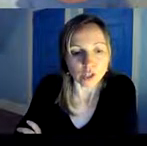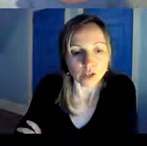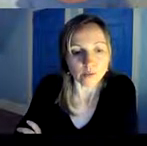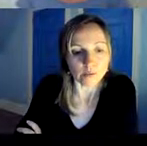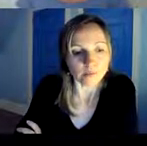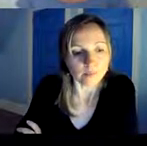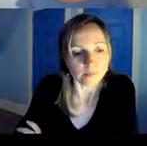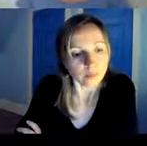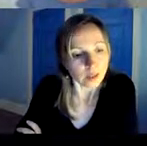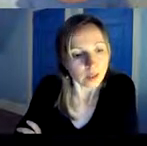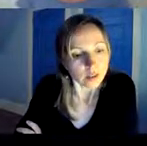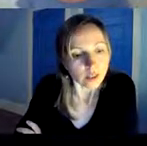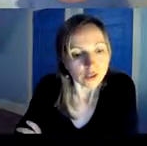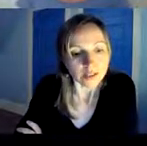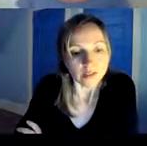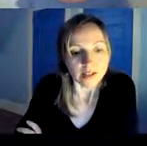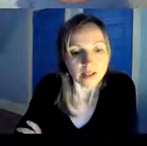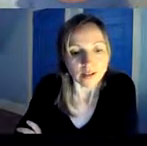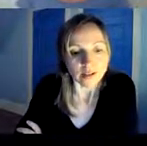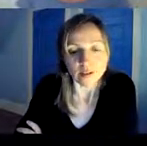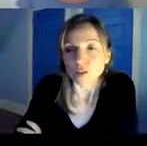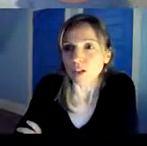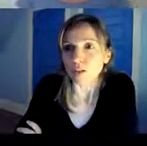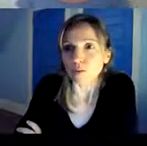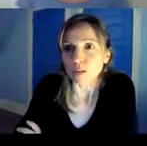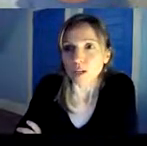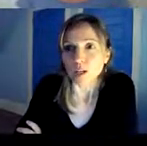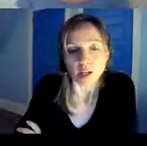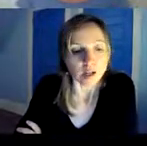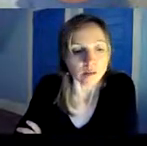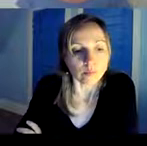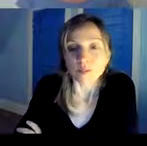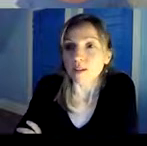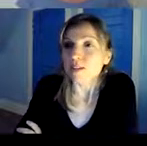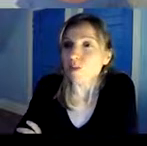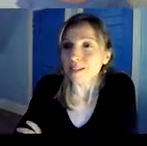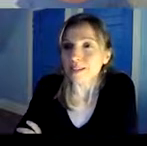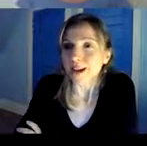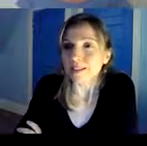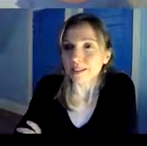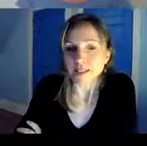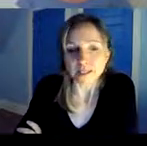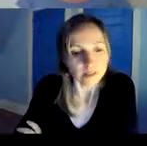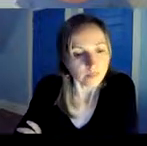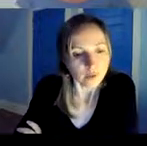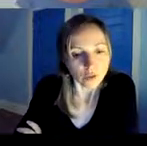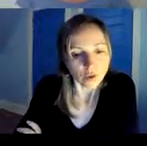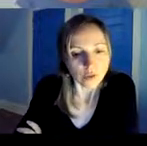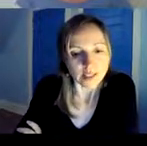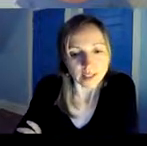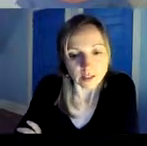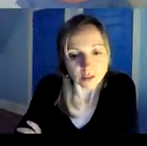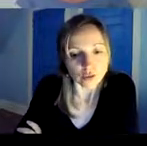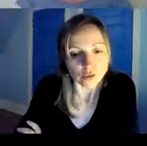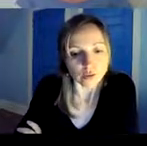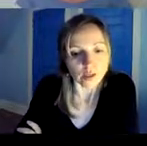in Ontario. Dog strangling vine is on Ontario's Invasive Species Act list. So